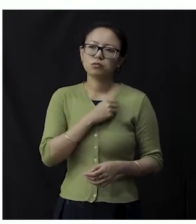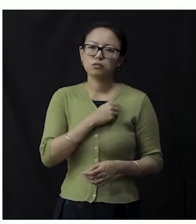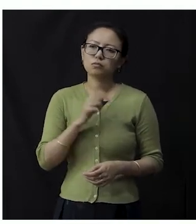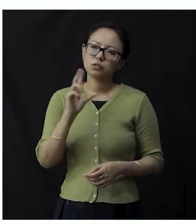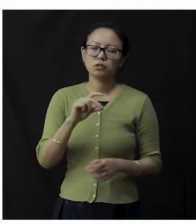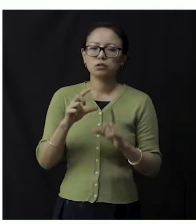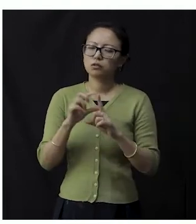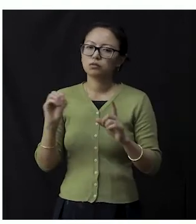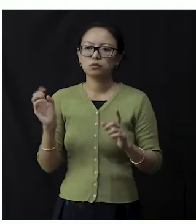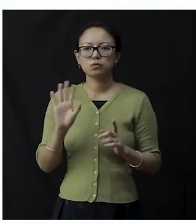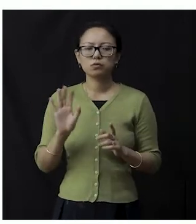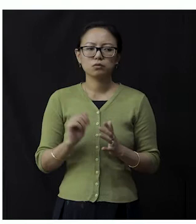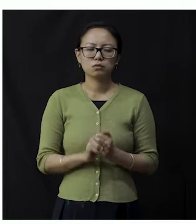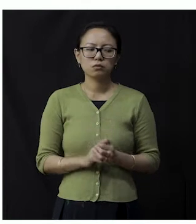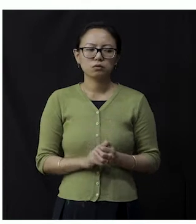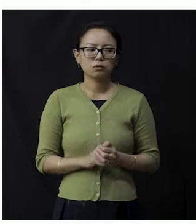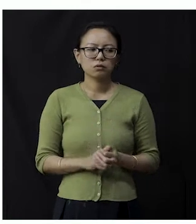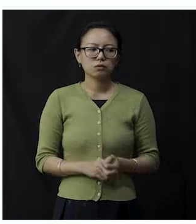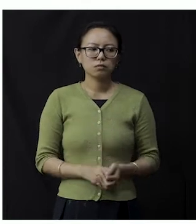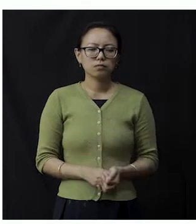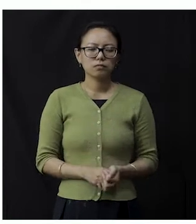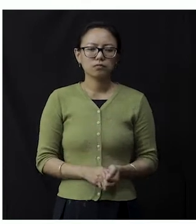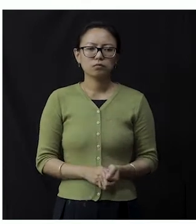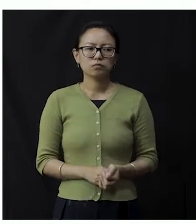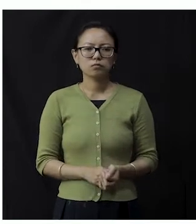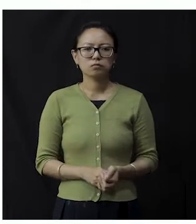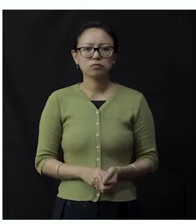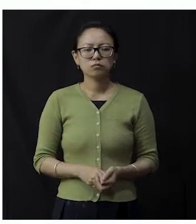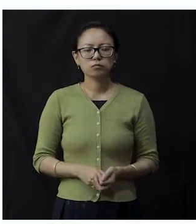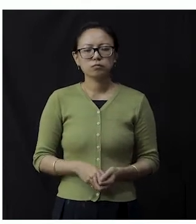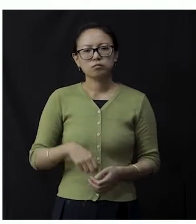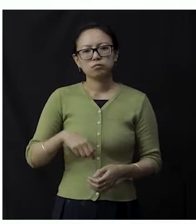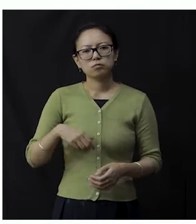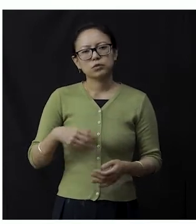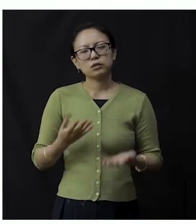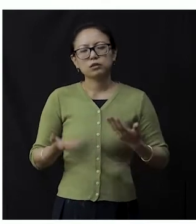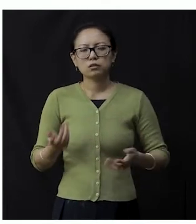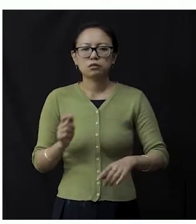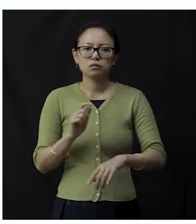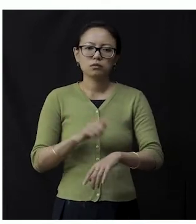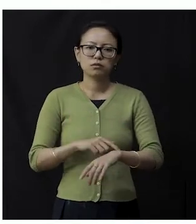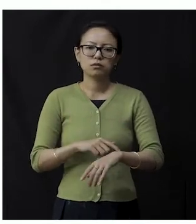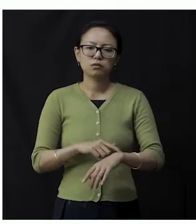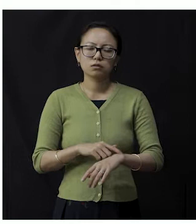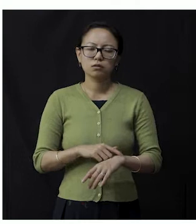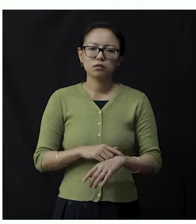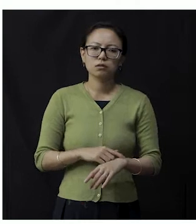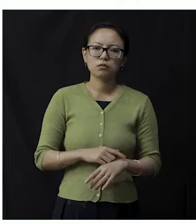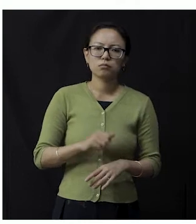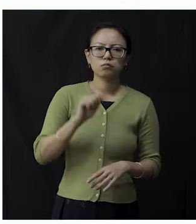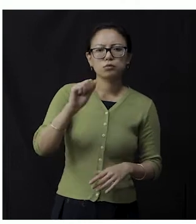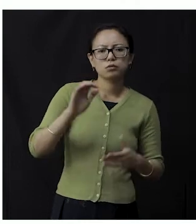incident. Then, as I said, whenever you greet somebody, even if it is an elder person, your